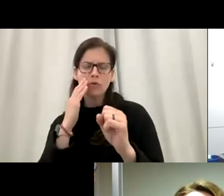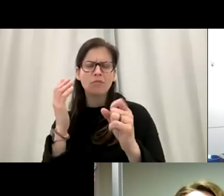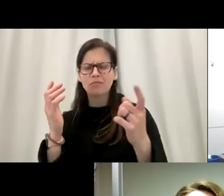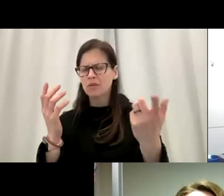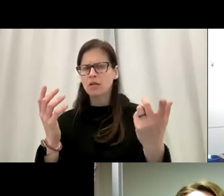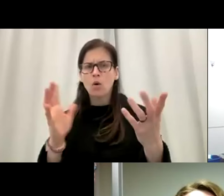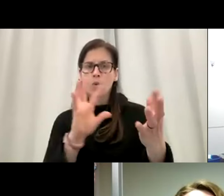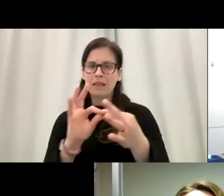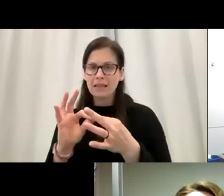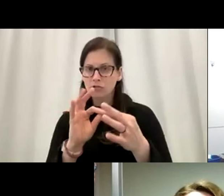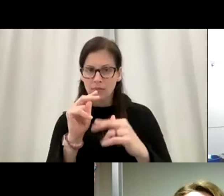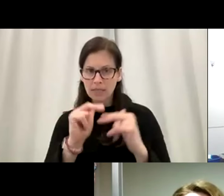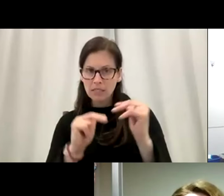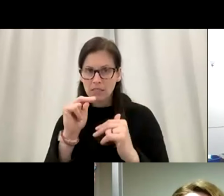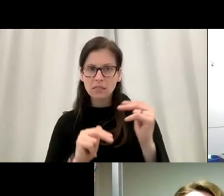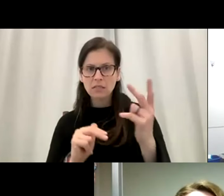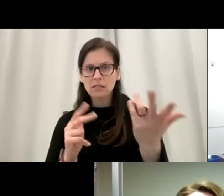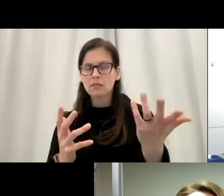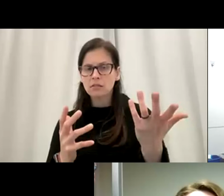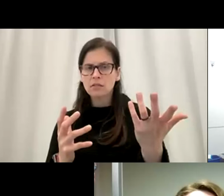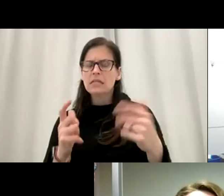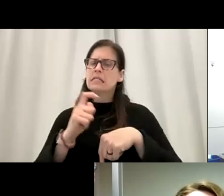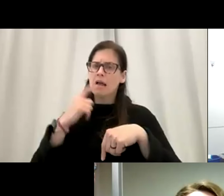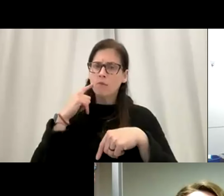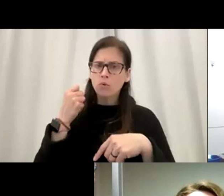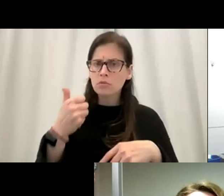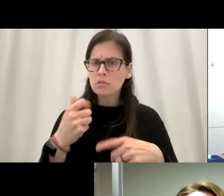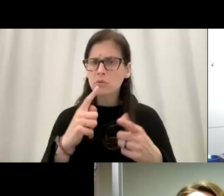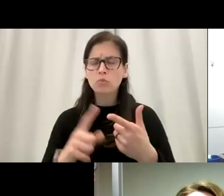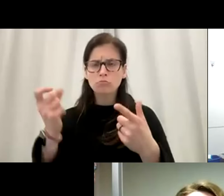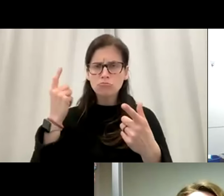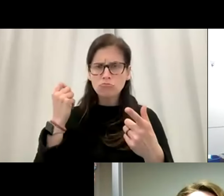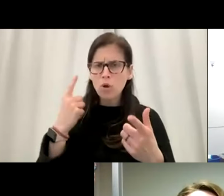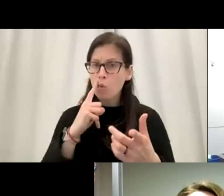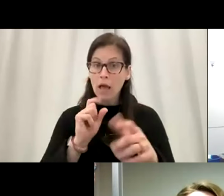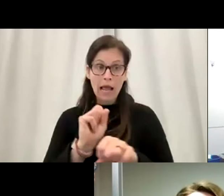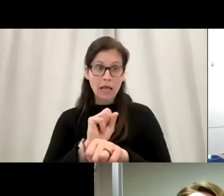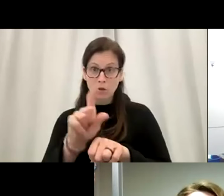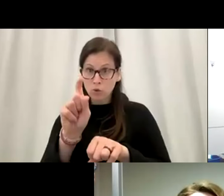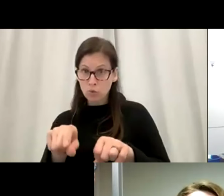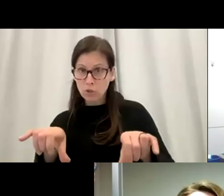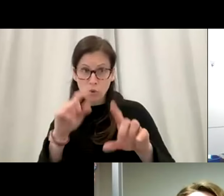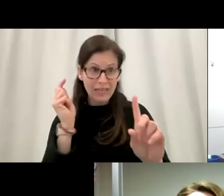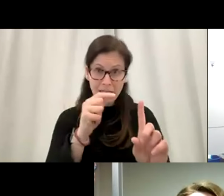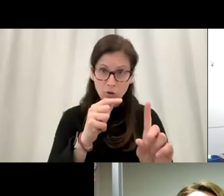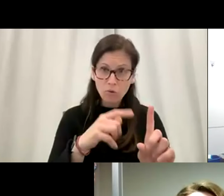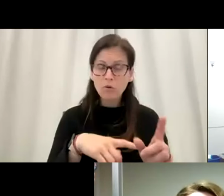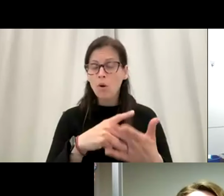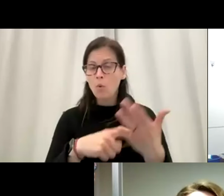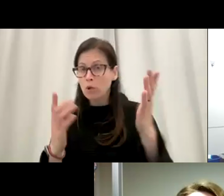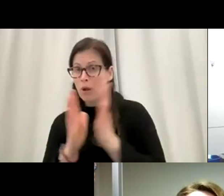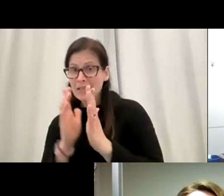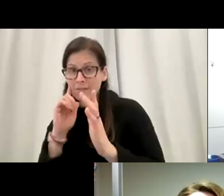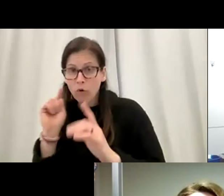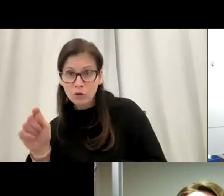like relationship building, like taking time for yourself and understanding like what actually you need to do here and like what you actually are asking for